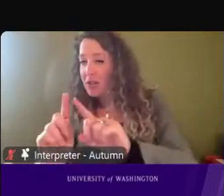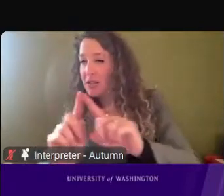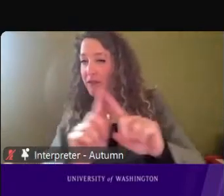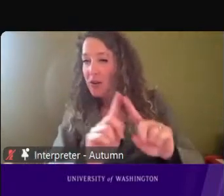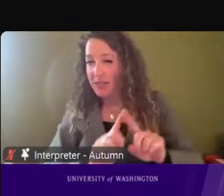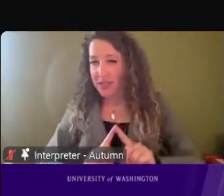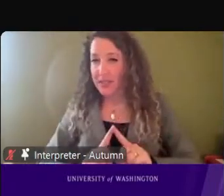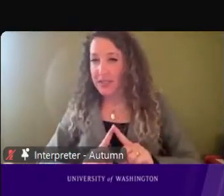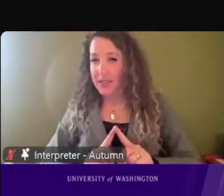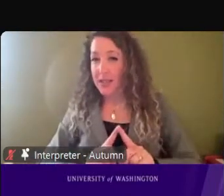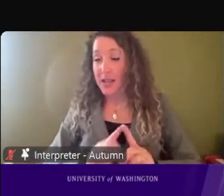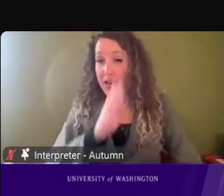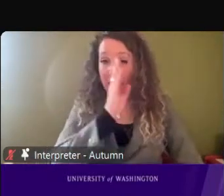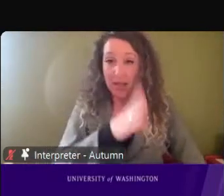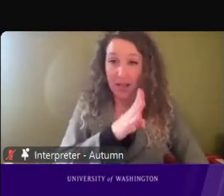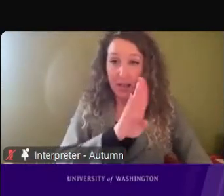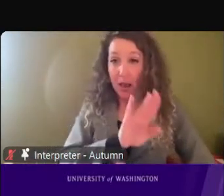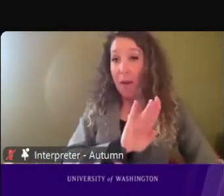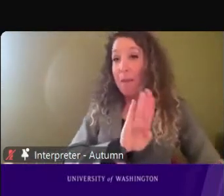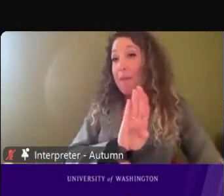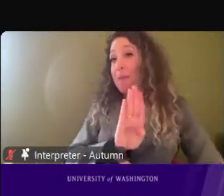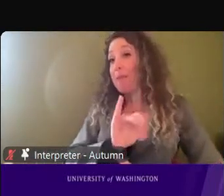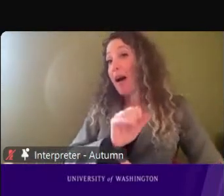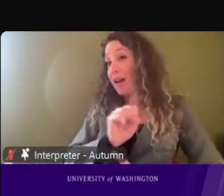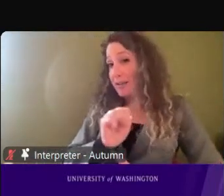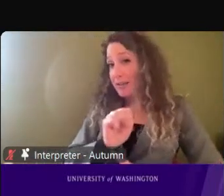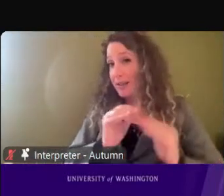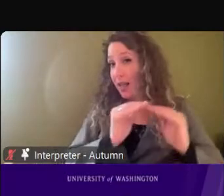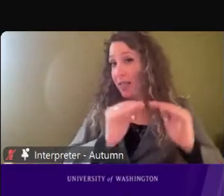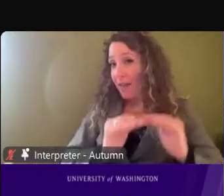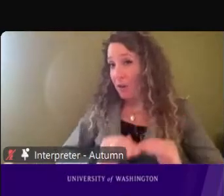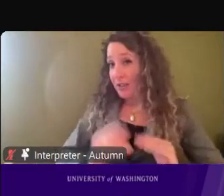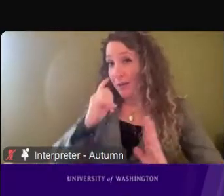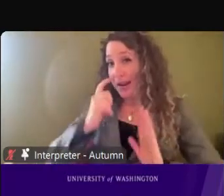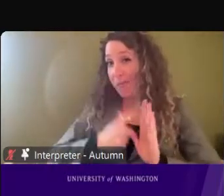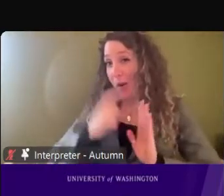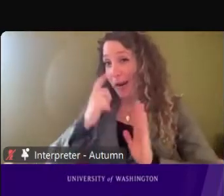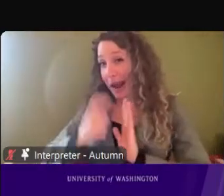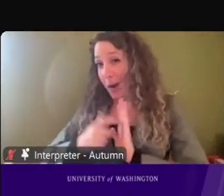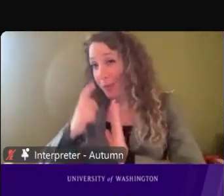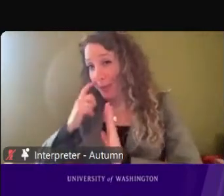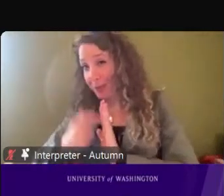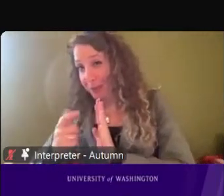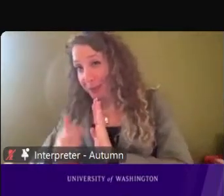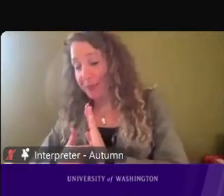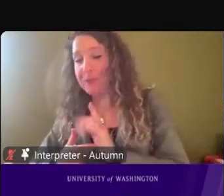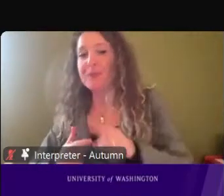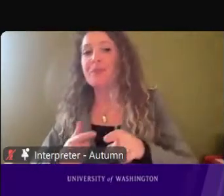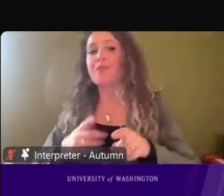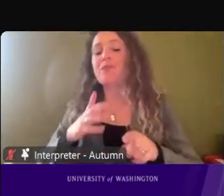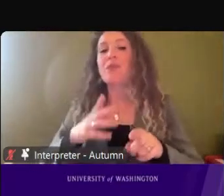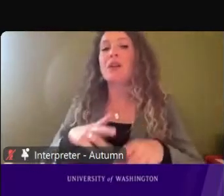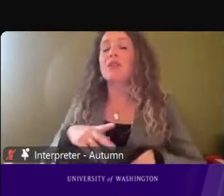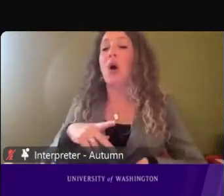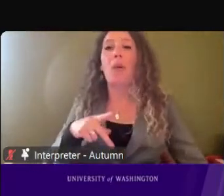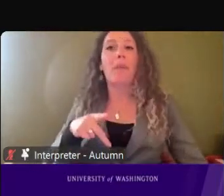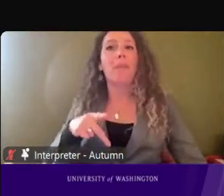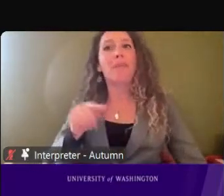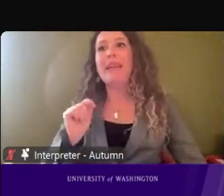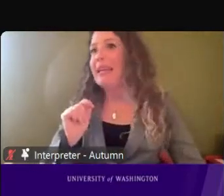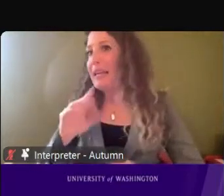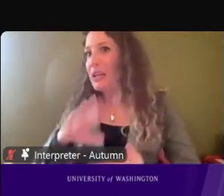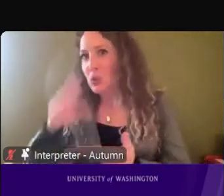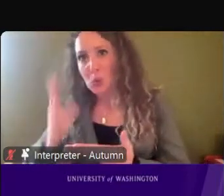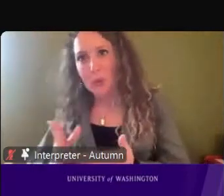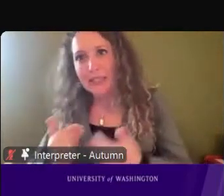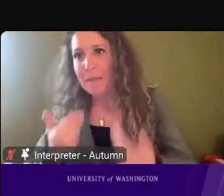in explicit bias levels have been pointed out. For example, PT students have been shown in some